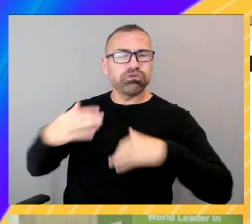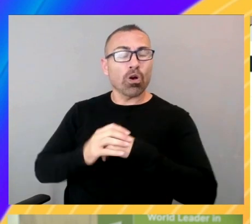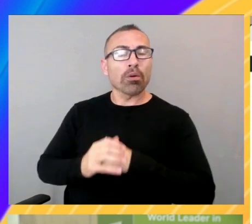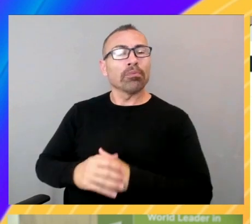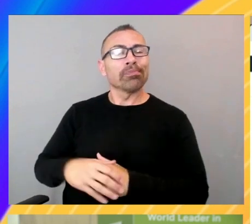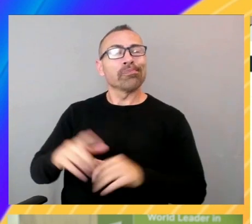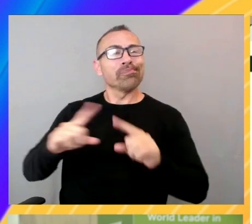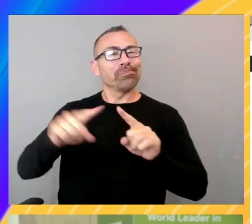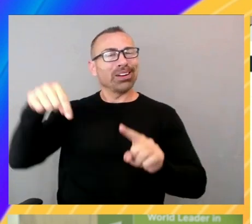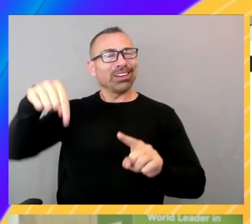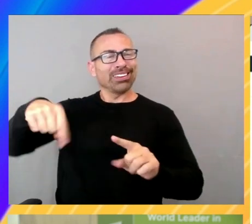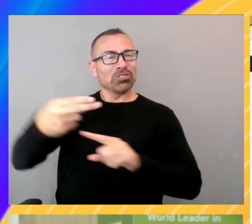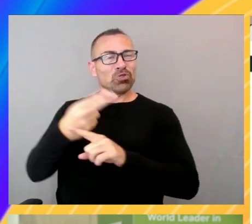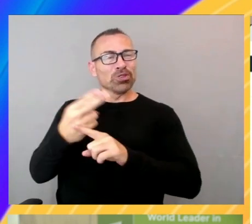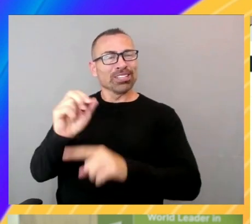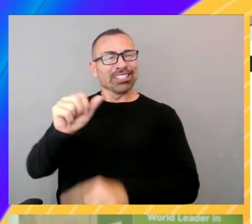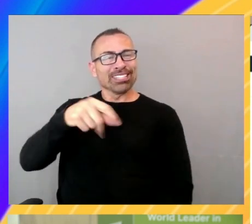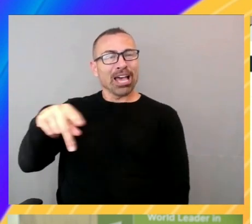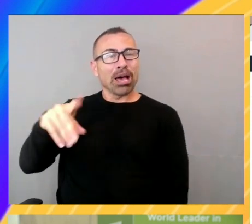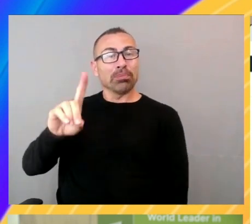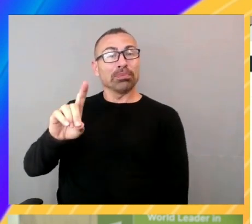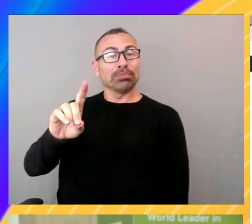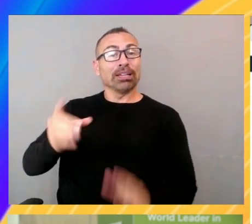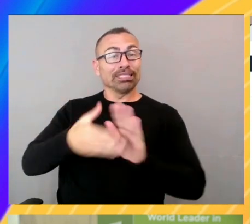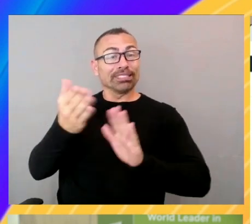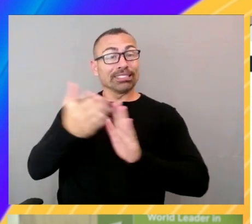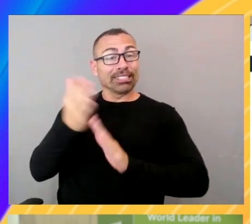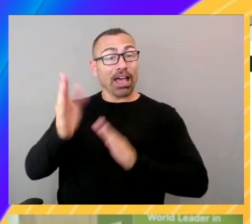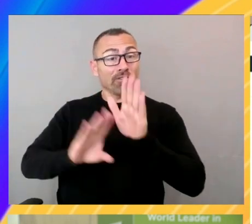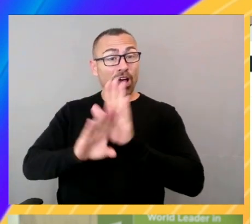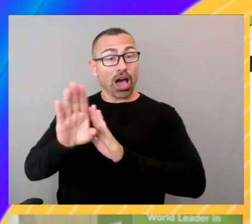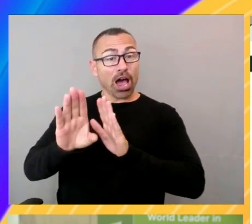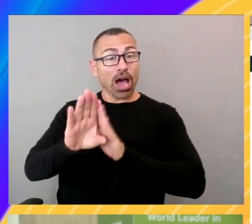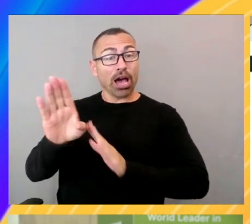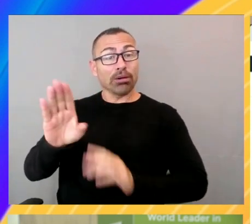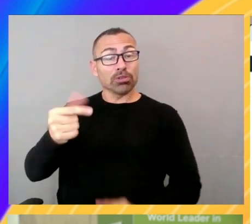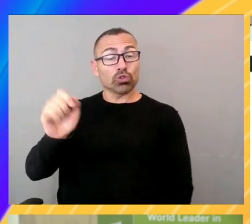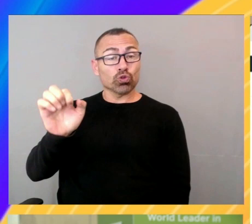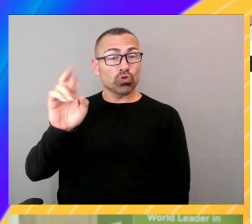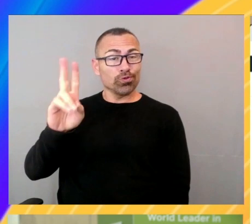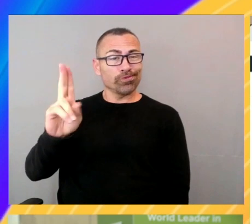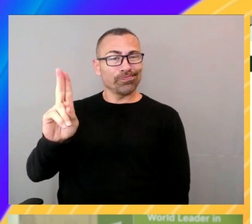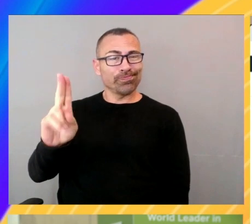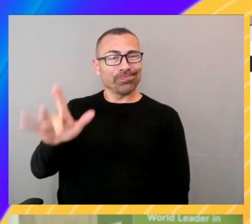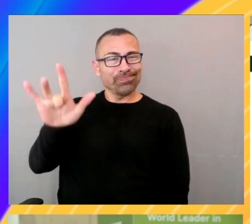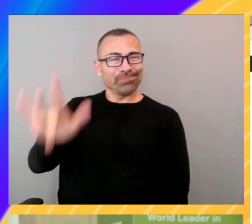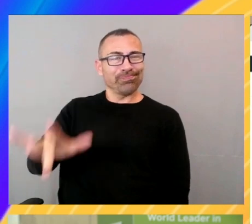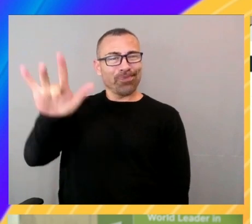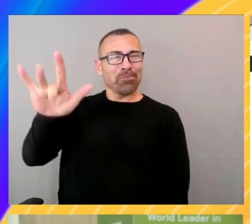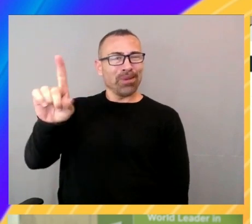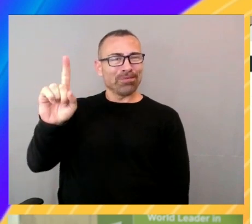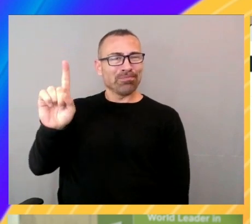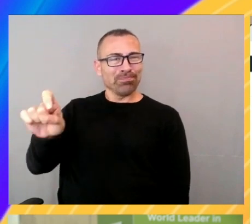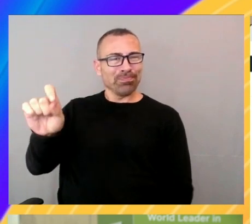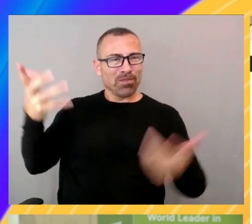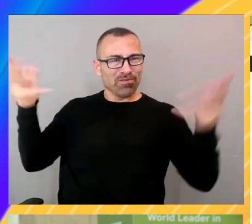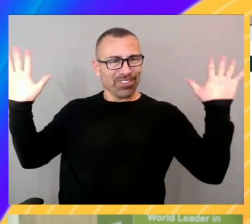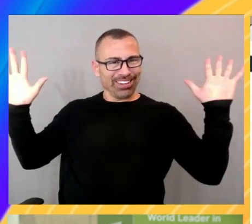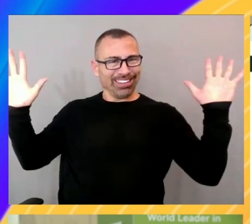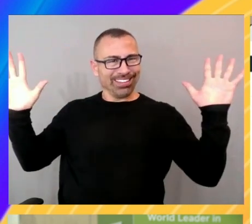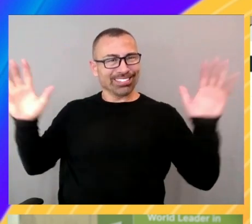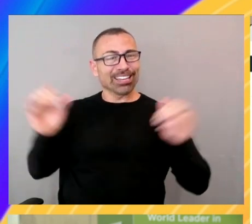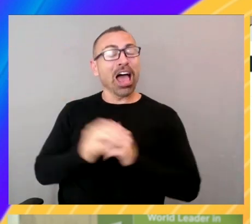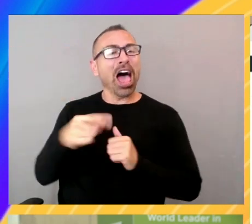just enable it, and it will analyze all the data that I talked about earlier about your resources and help us figure